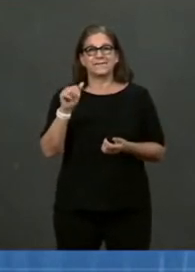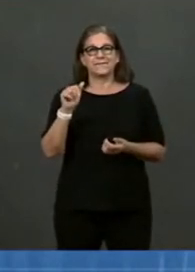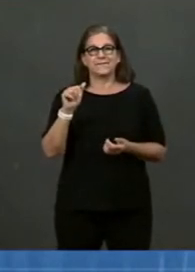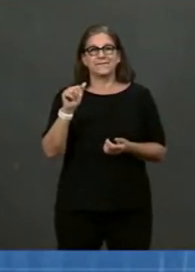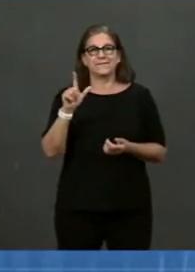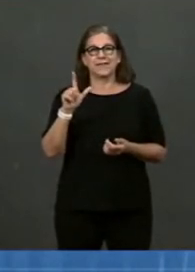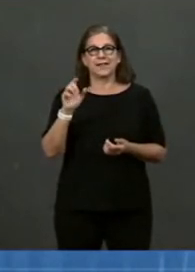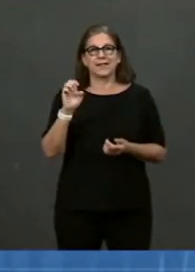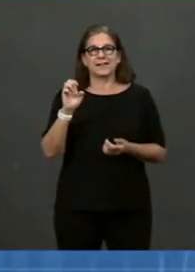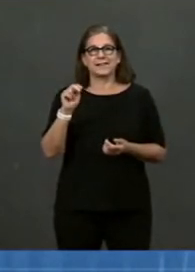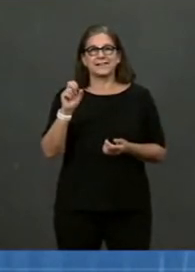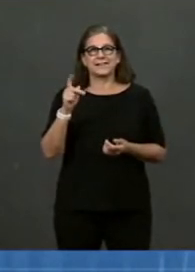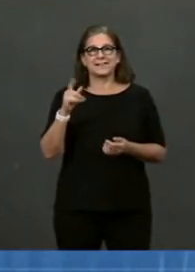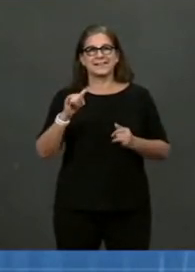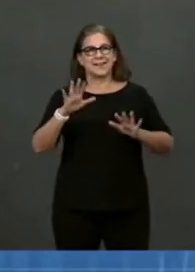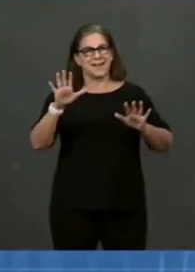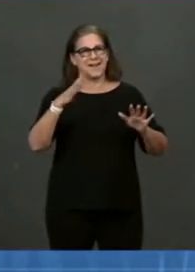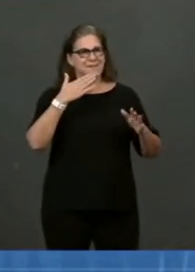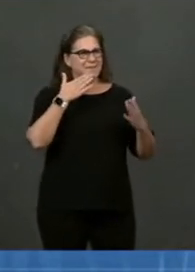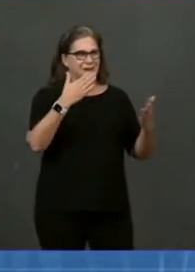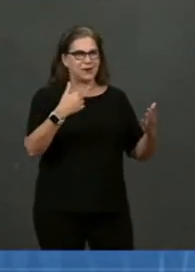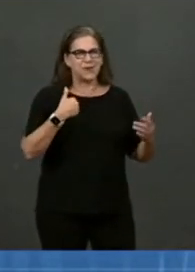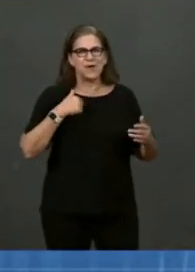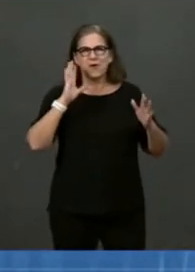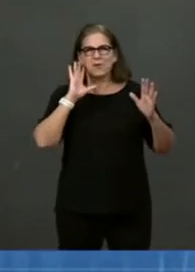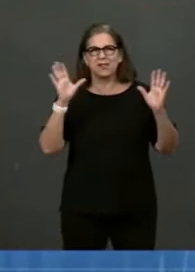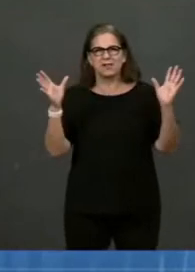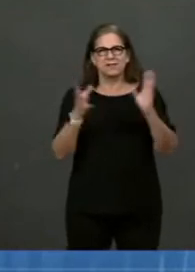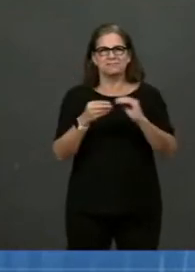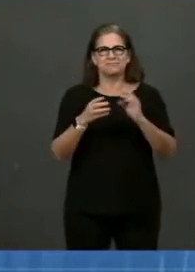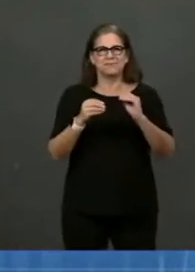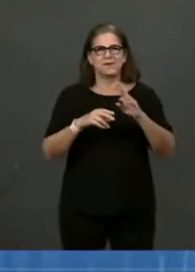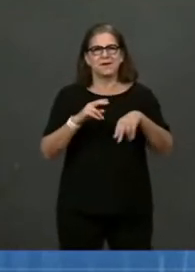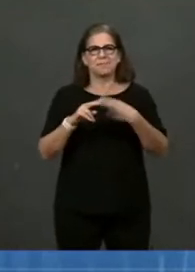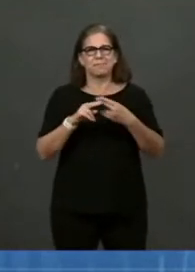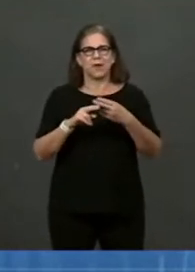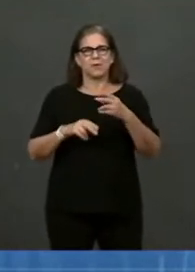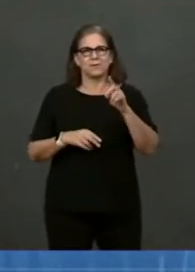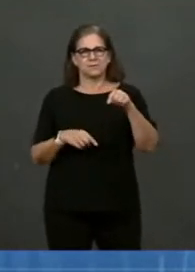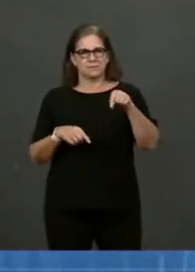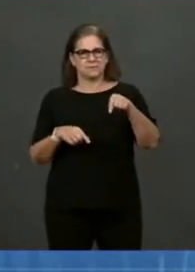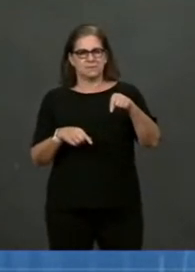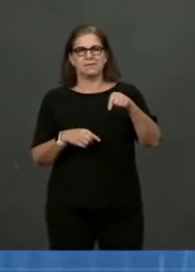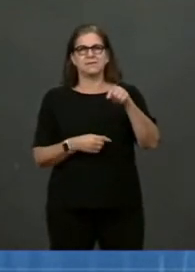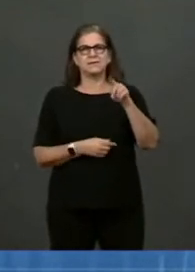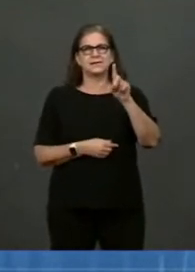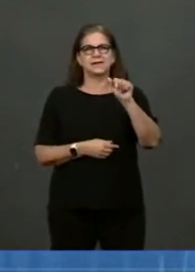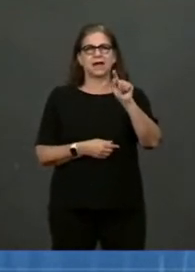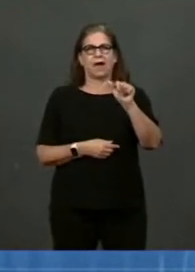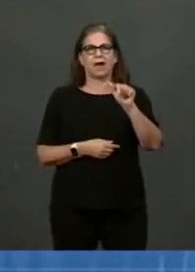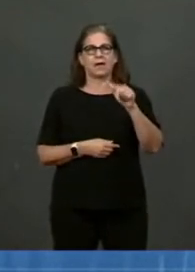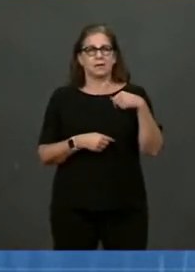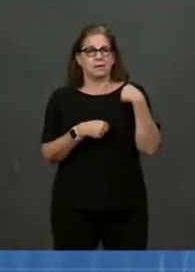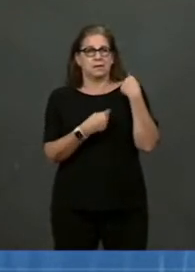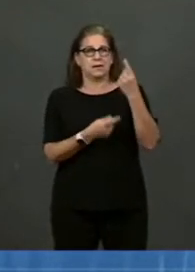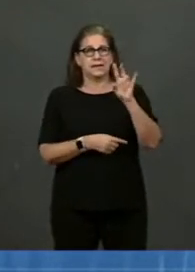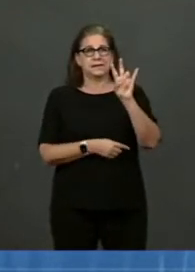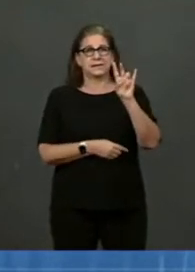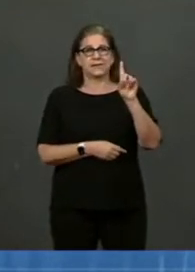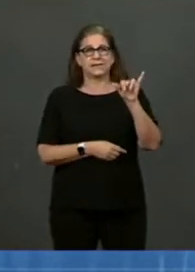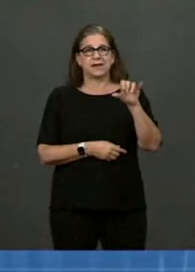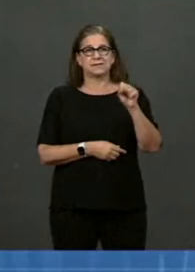begin with an overview of the data. As of yesterday, the seven-day daily average of cases was about 73,000 cases per